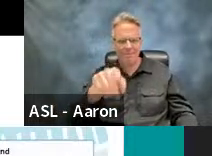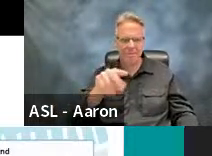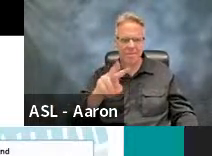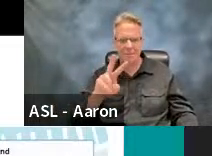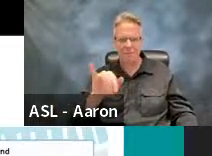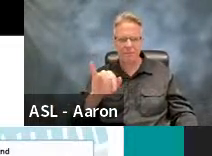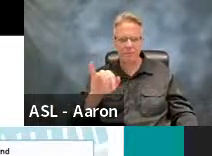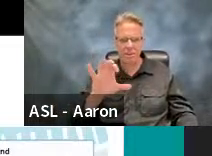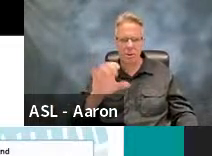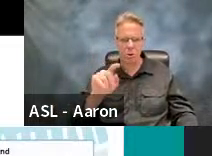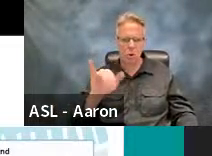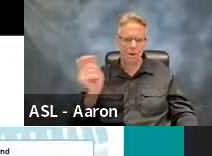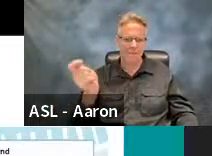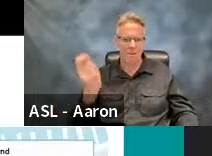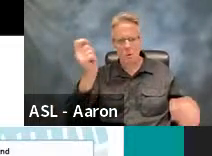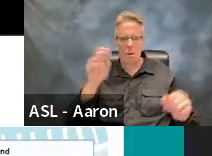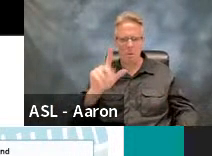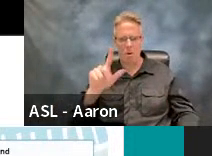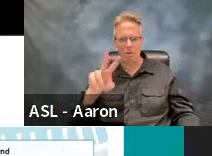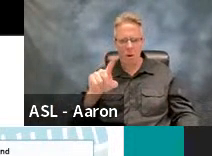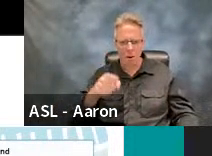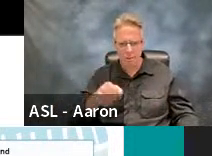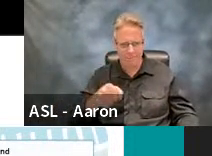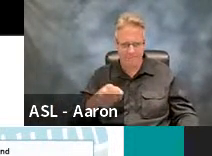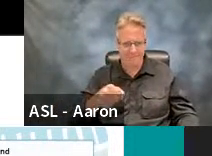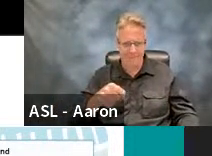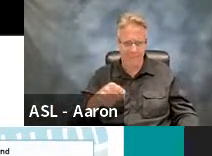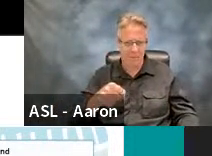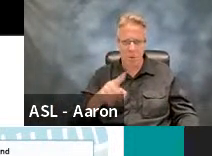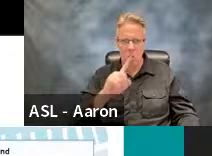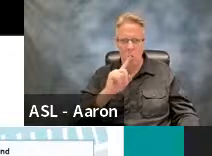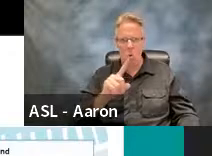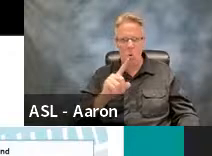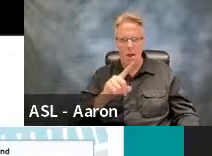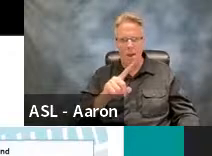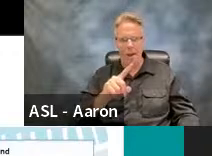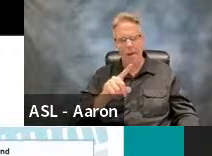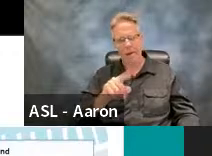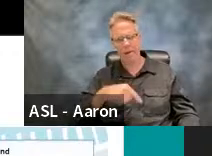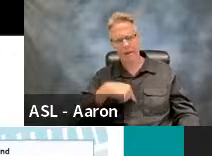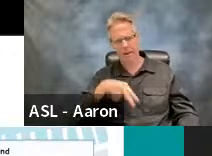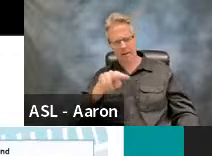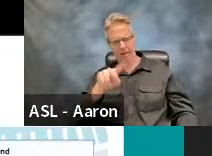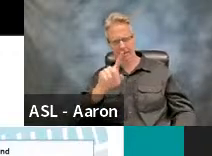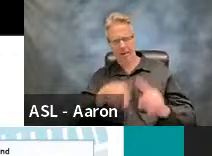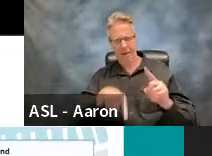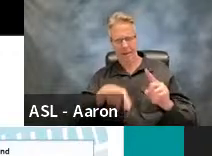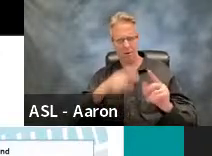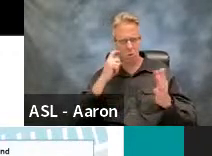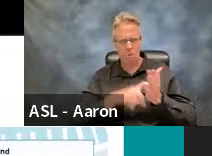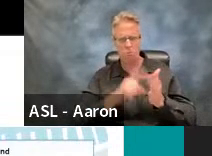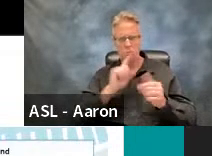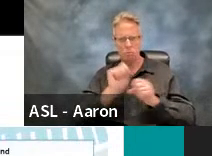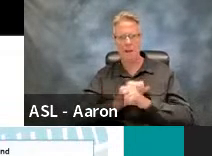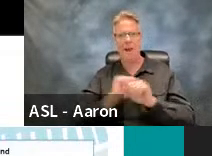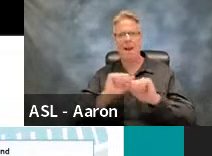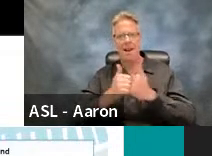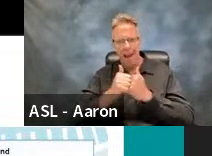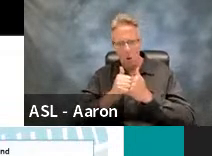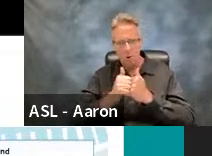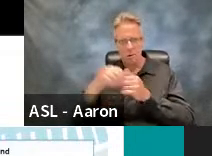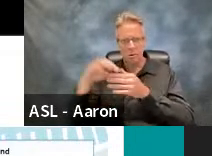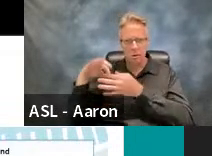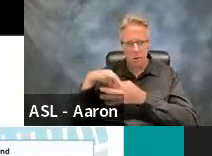Victory Boulevard being sort of cut apart so that we can't actually see how it